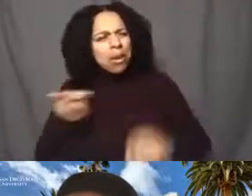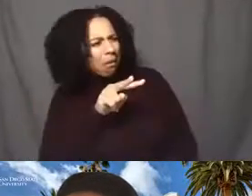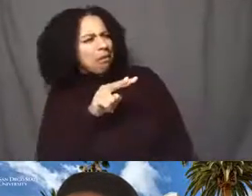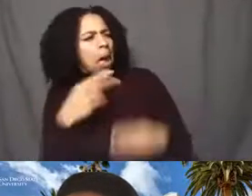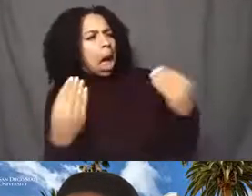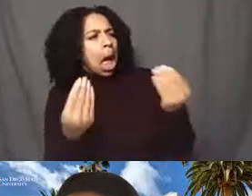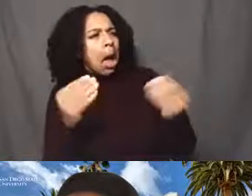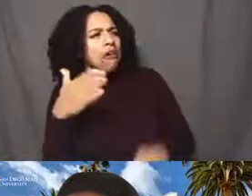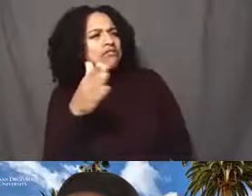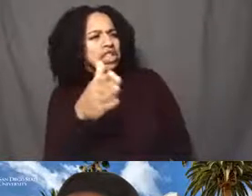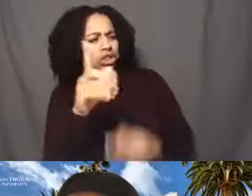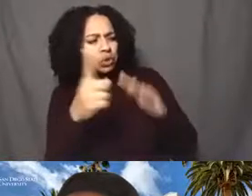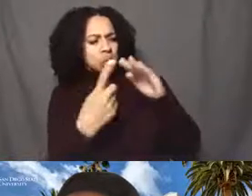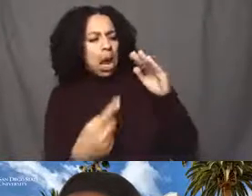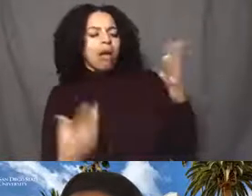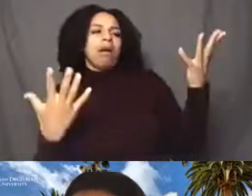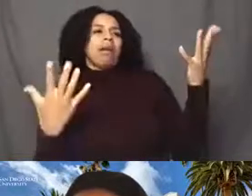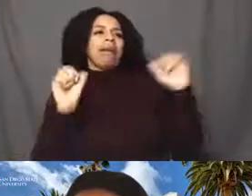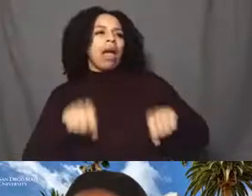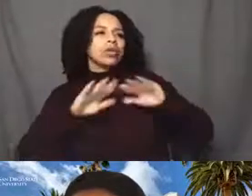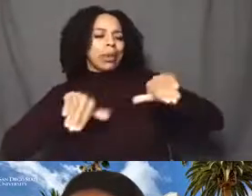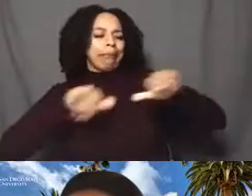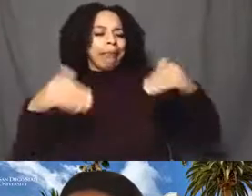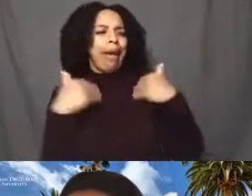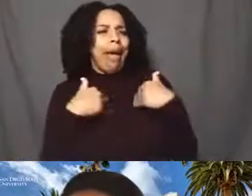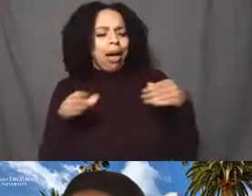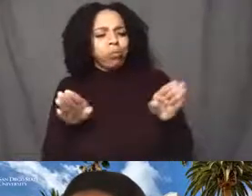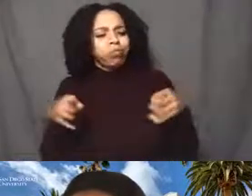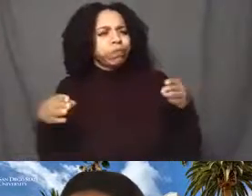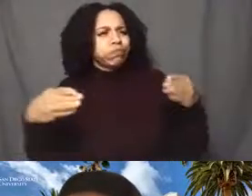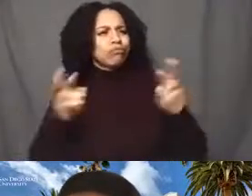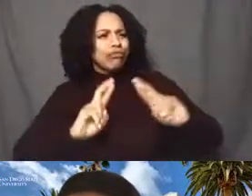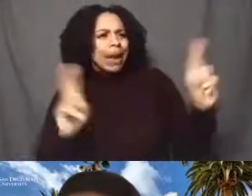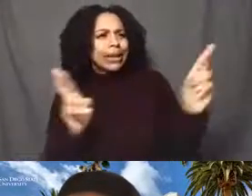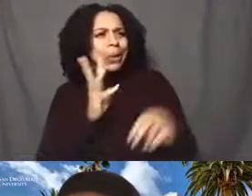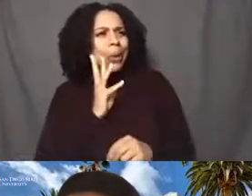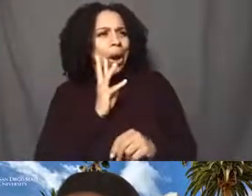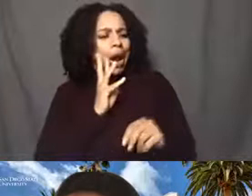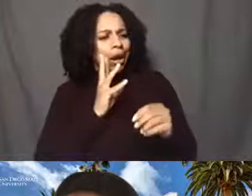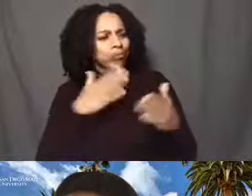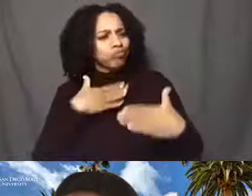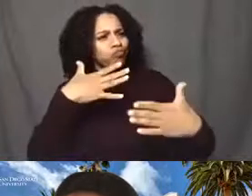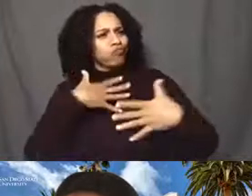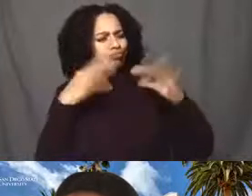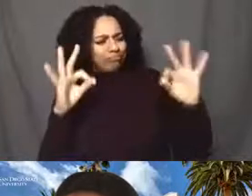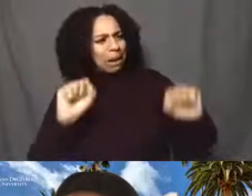drown? Don't they have gills? Don't they have a fin and a tail? They said things like, but aren't they built to survive in that environment?